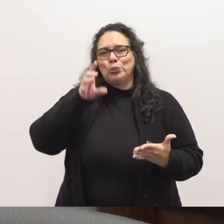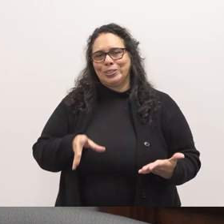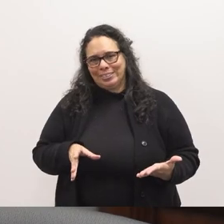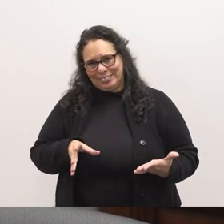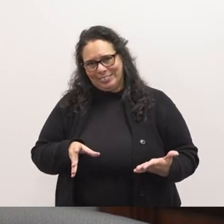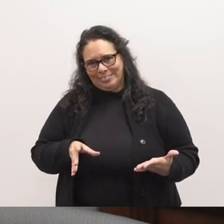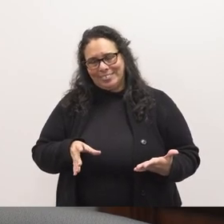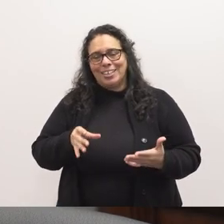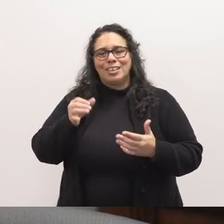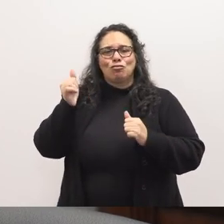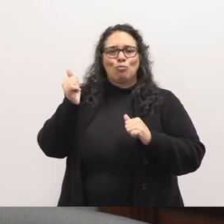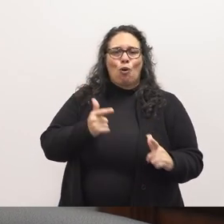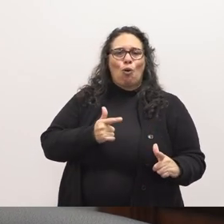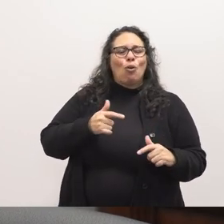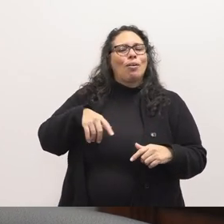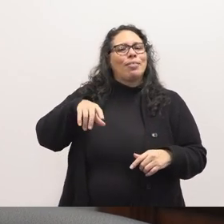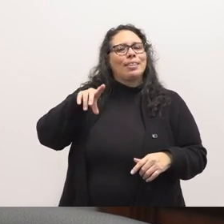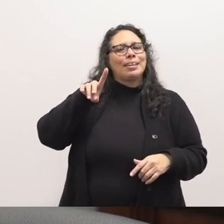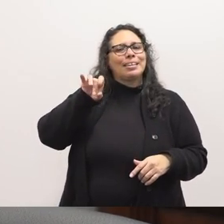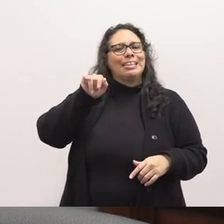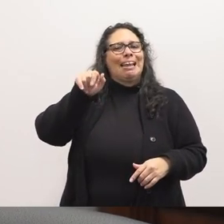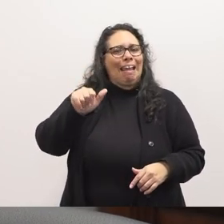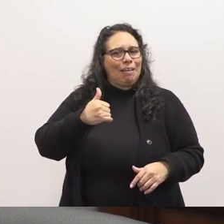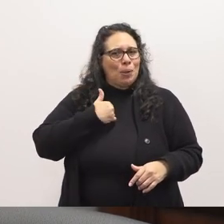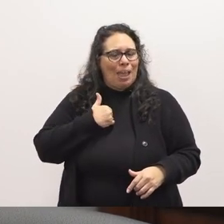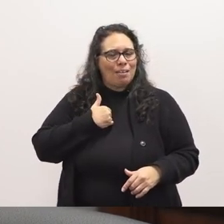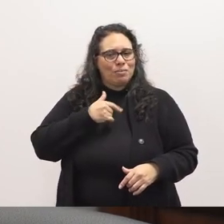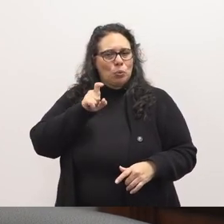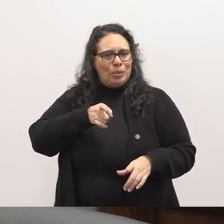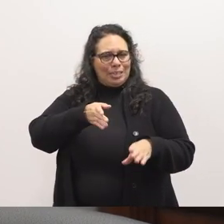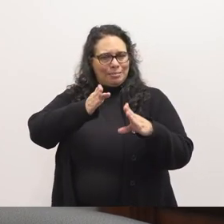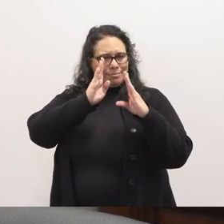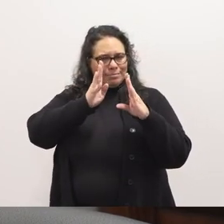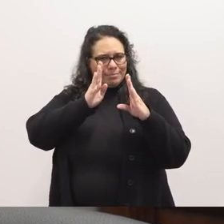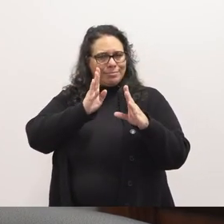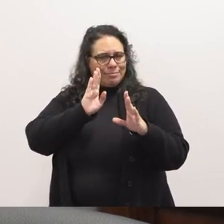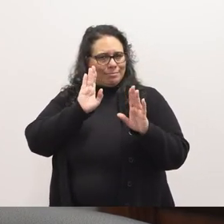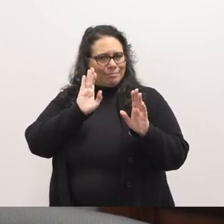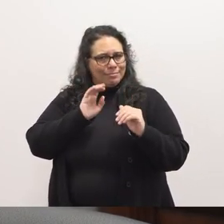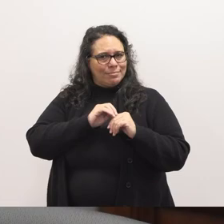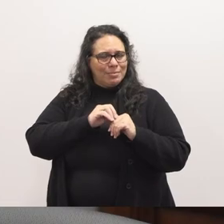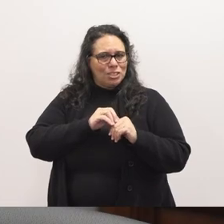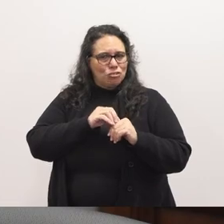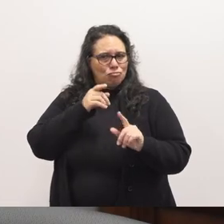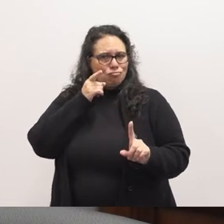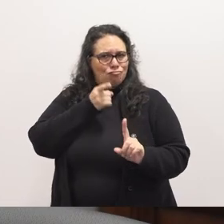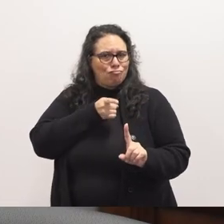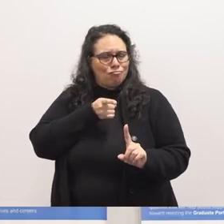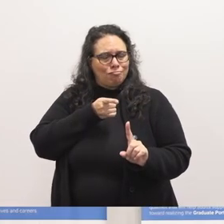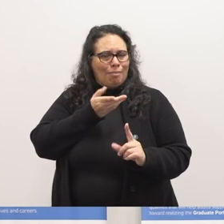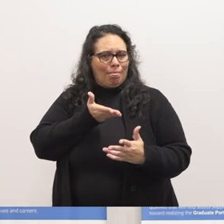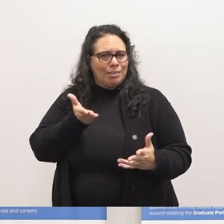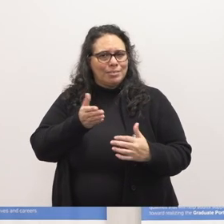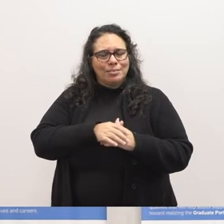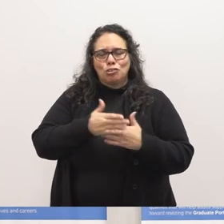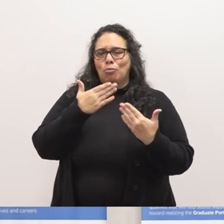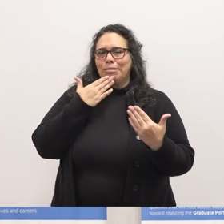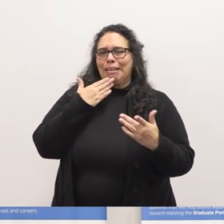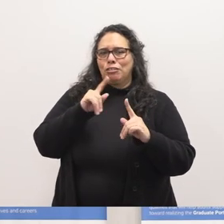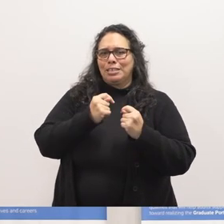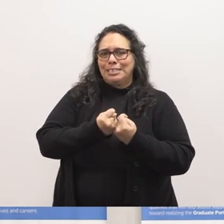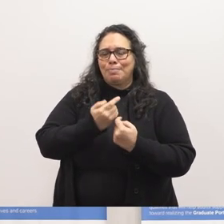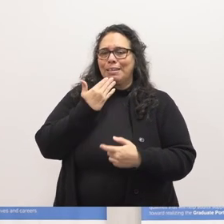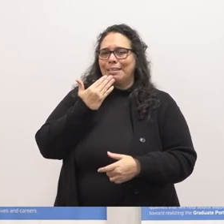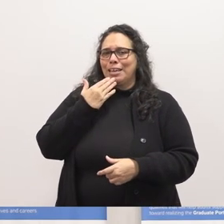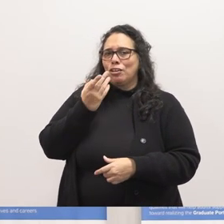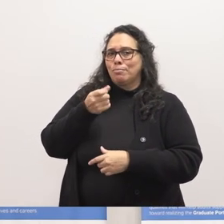data that we have, we need to pay specific attention to. So thank you to the team. Thank you, Mr. Otto, for